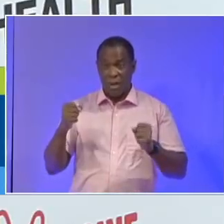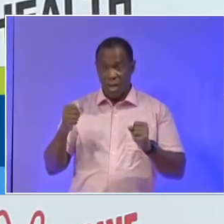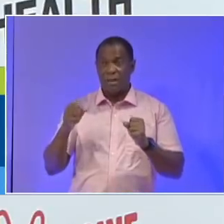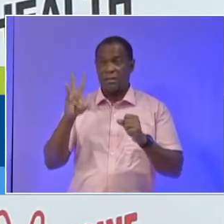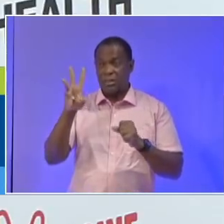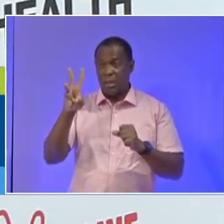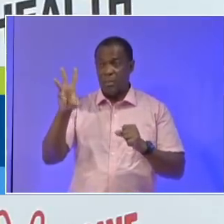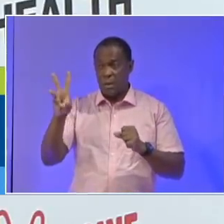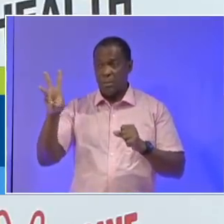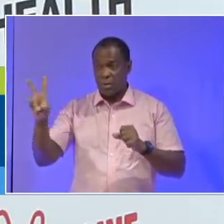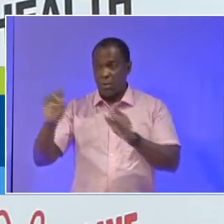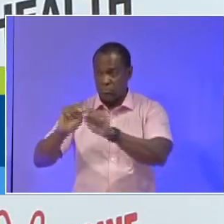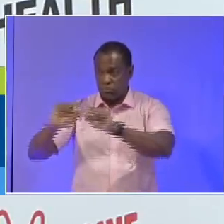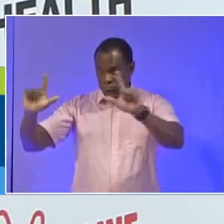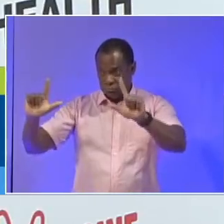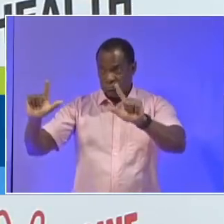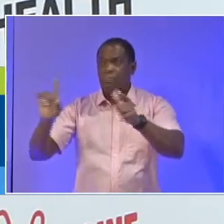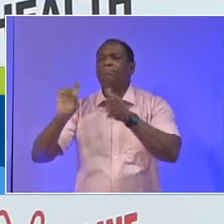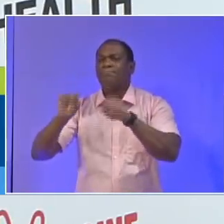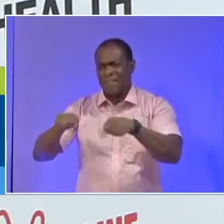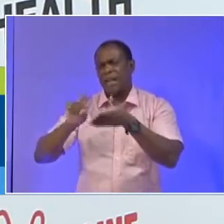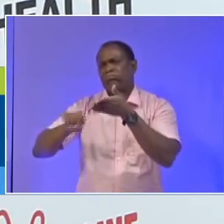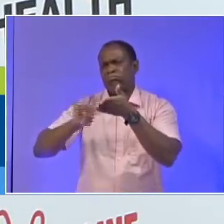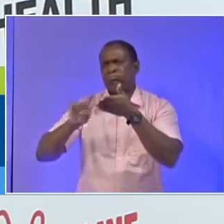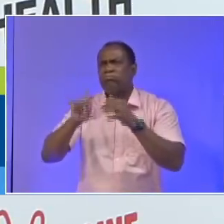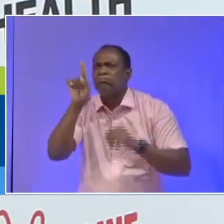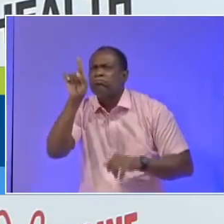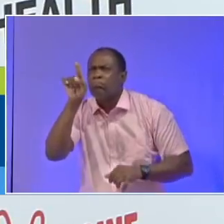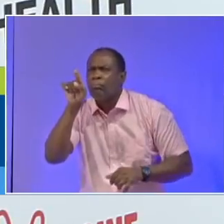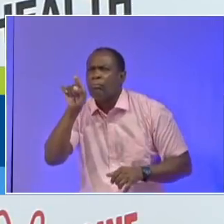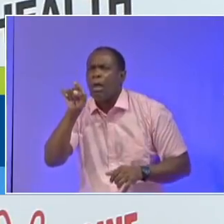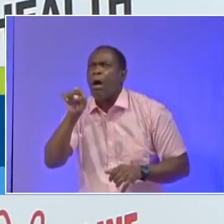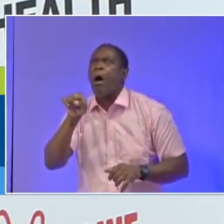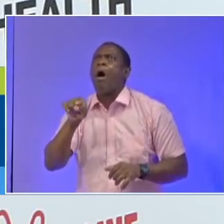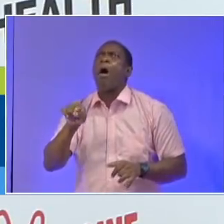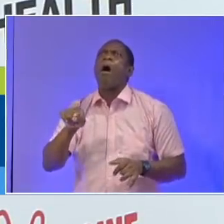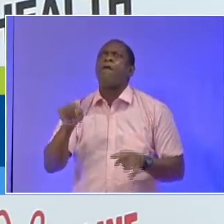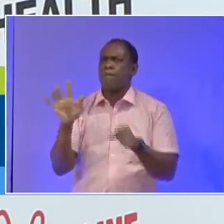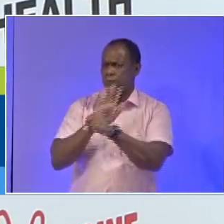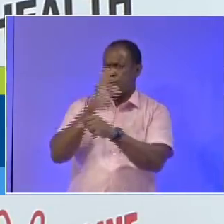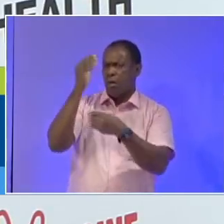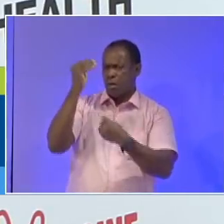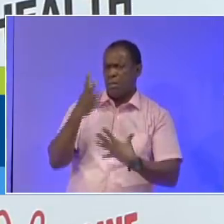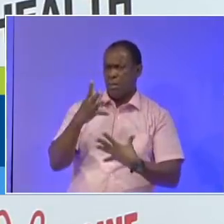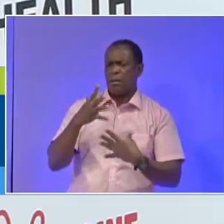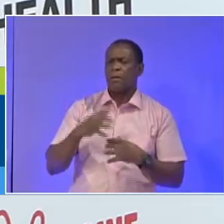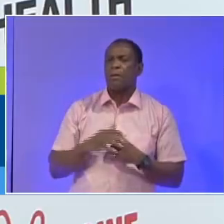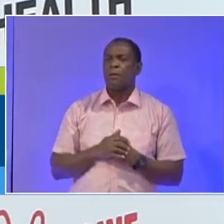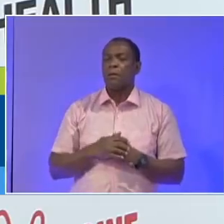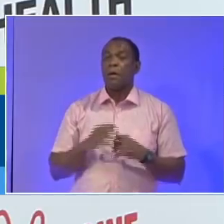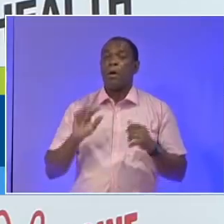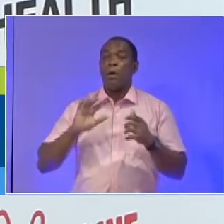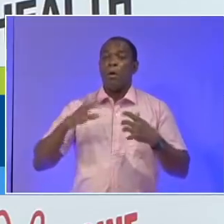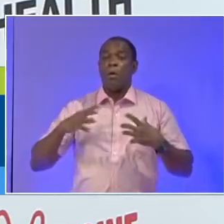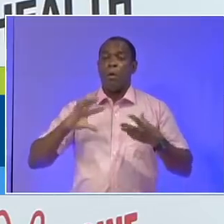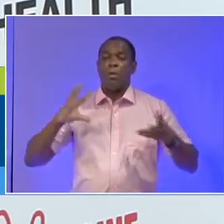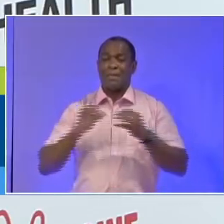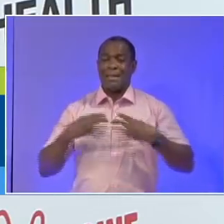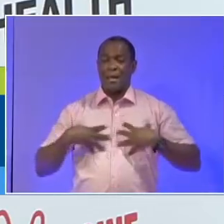website, and you can get the additional breakdowns. In terms of patients' recoveries, there are now